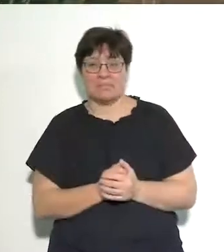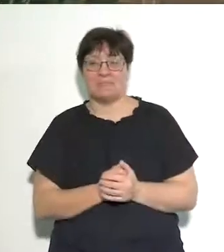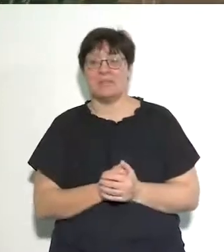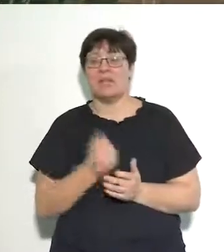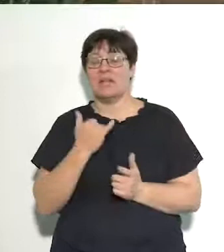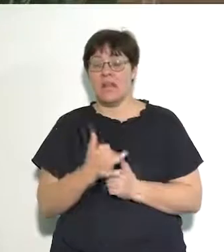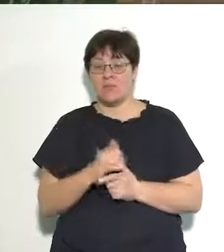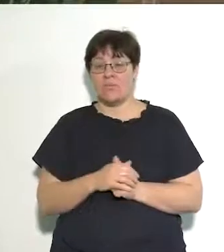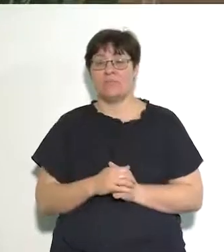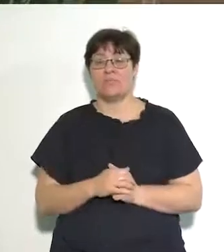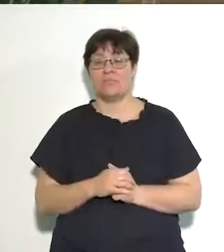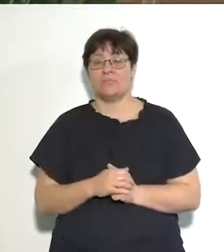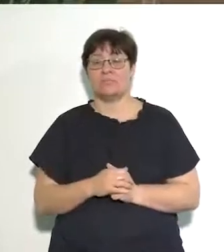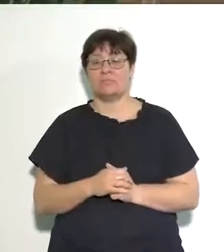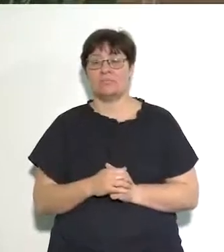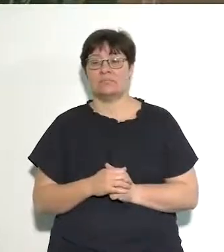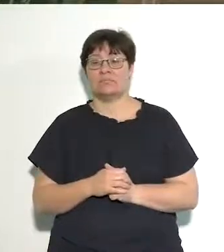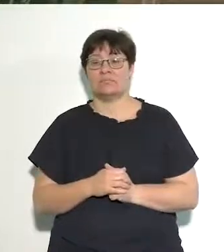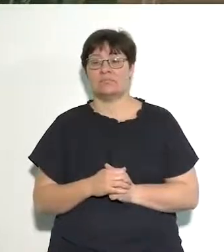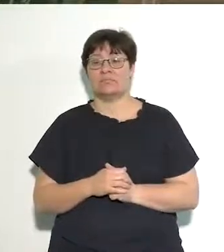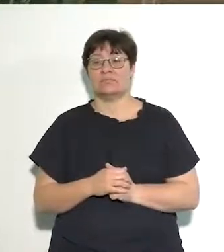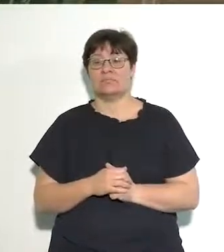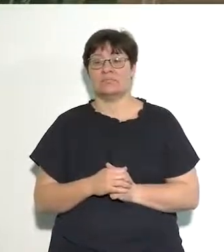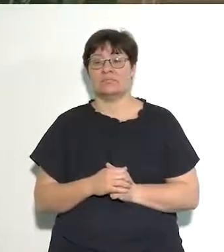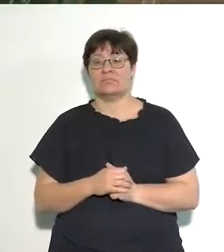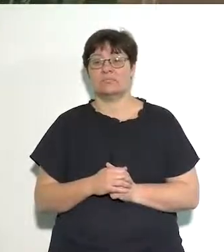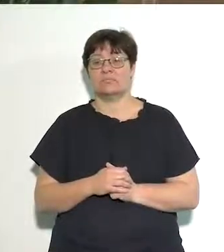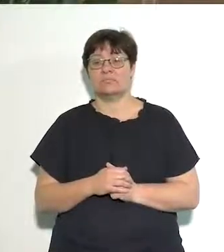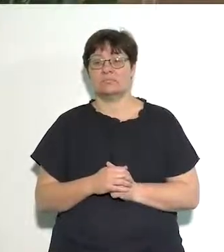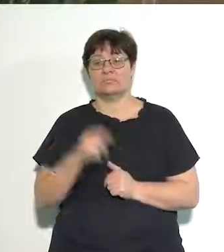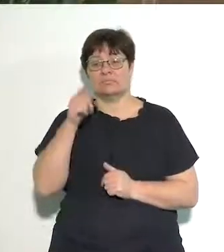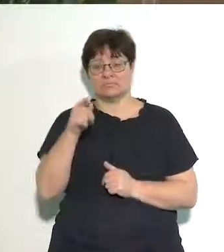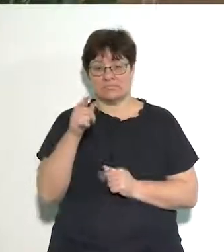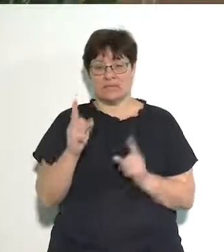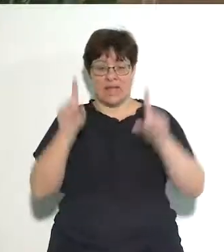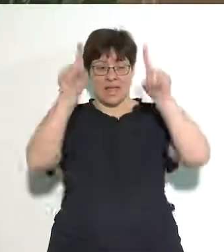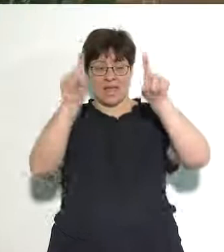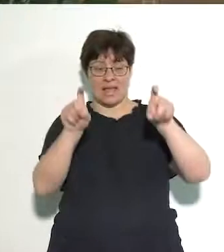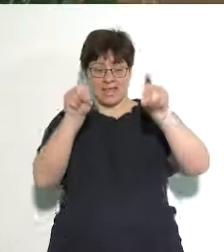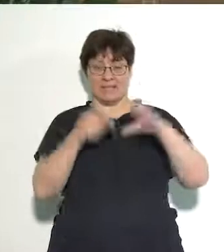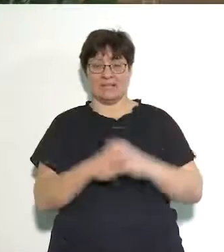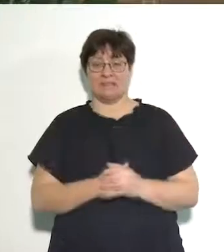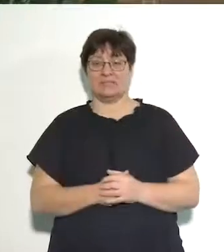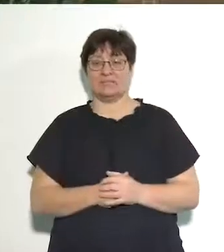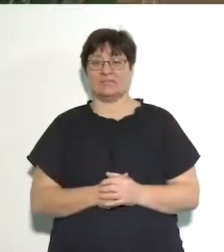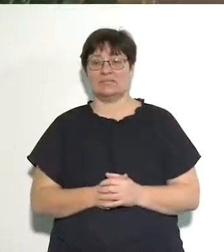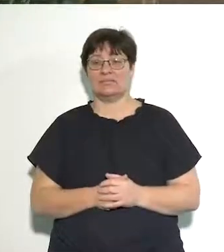Now what I do is I'm going to put my cups on my hanger, like